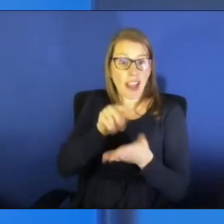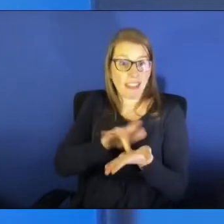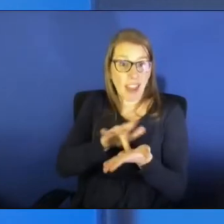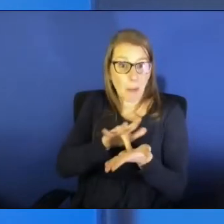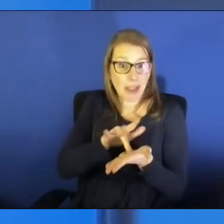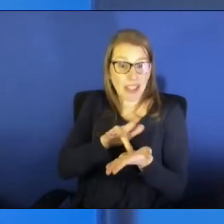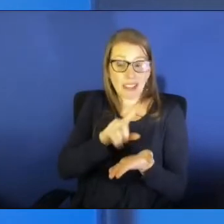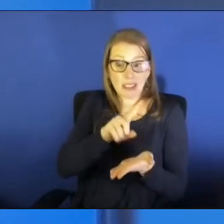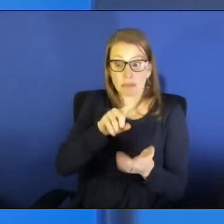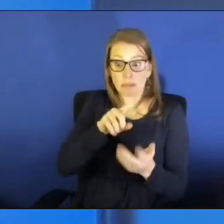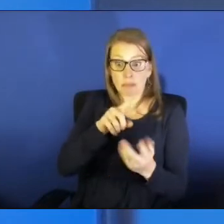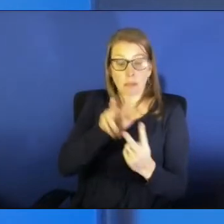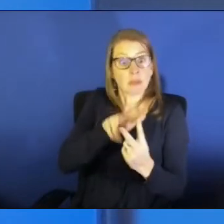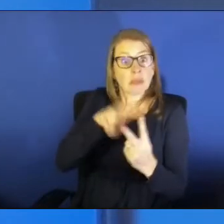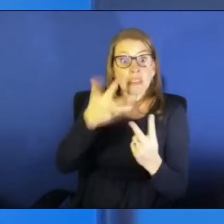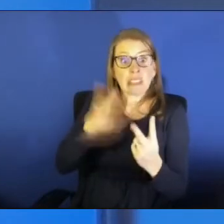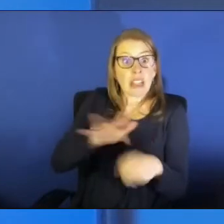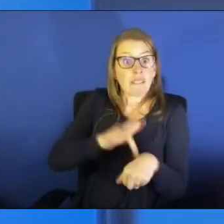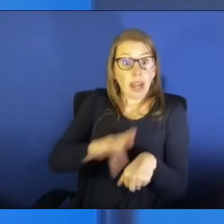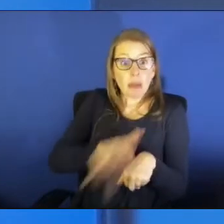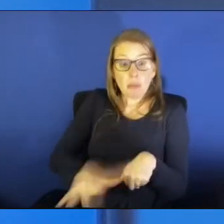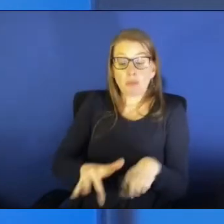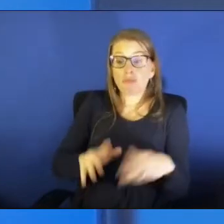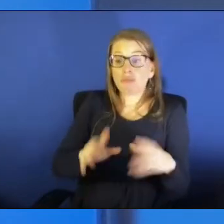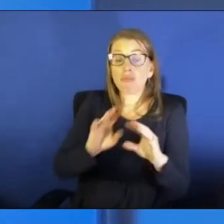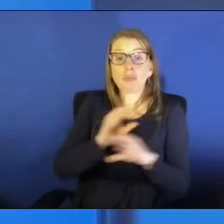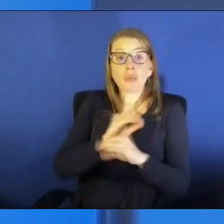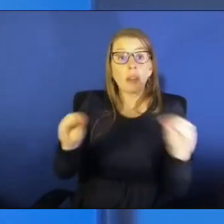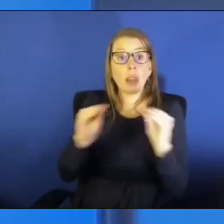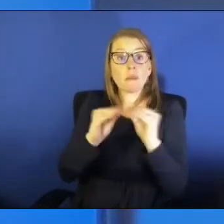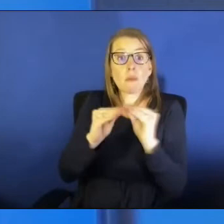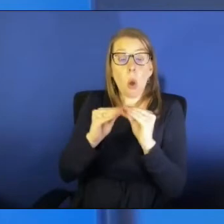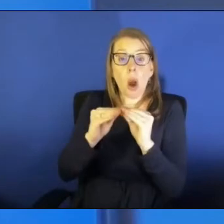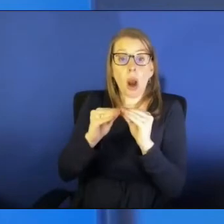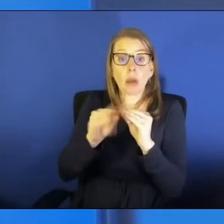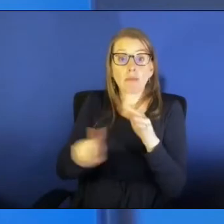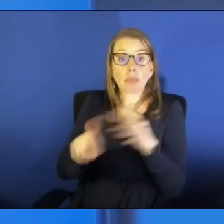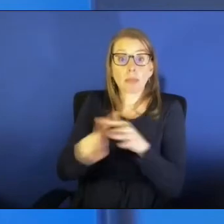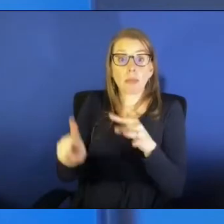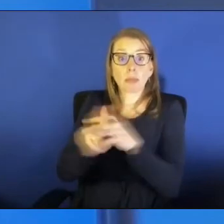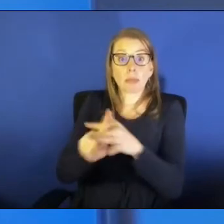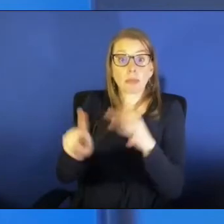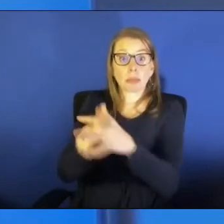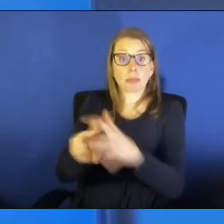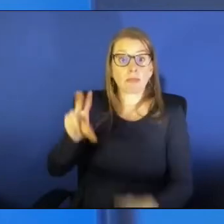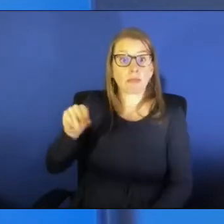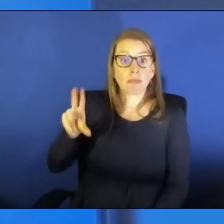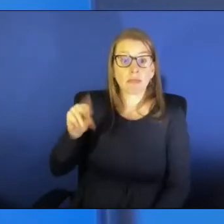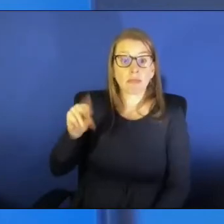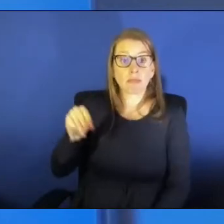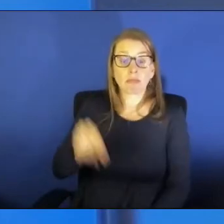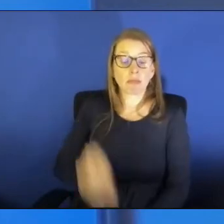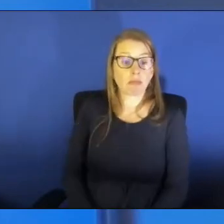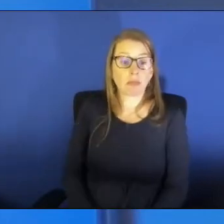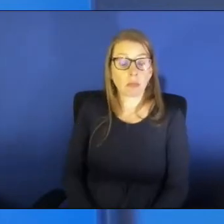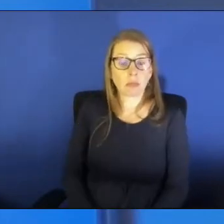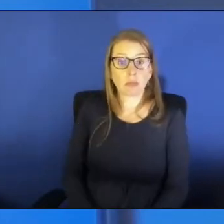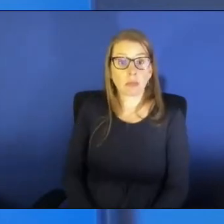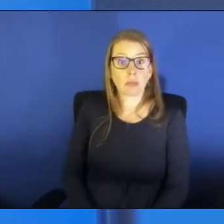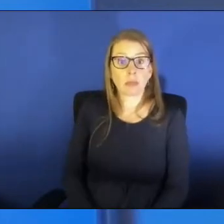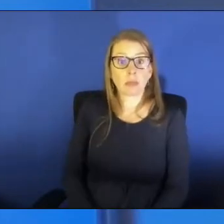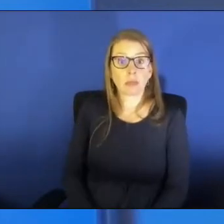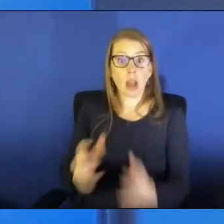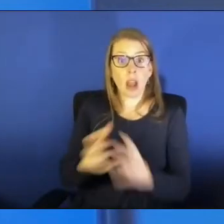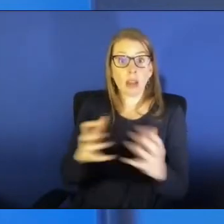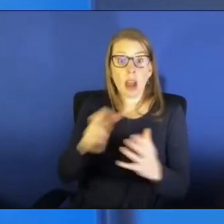things we have available and there's nothing more coming down the road. There's lots and lots that's unsaid in this conversation, that